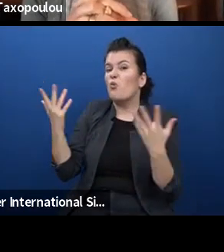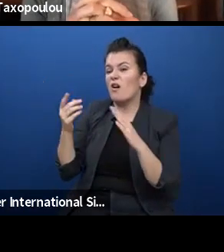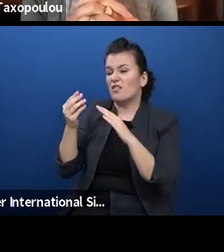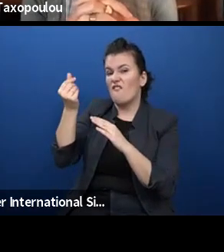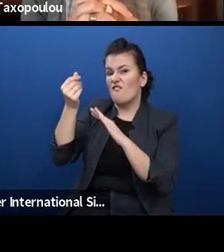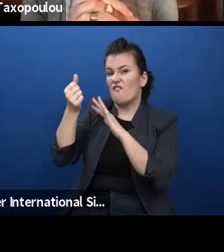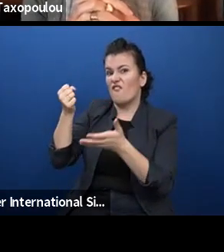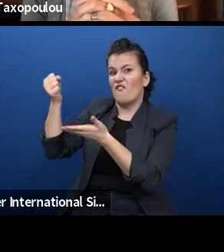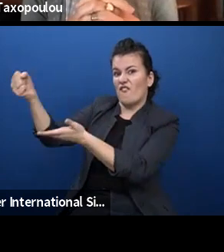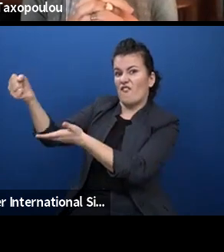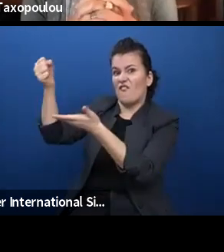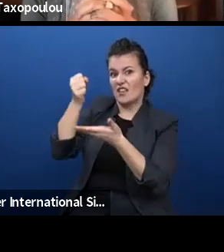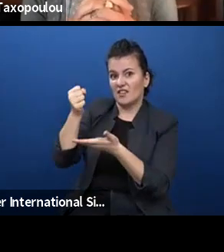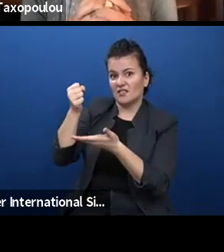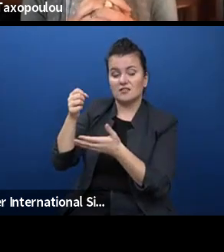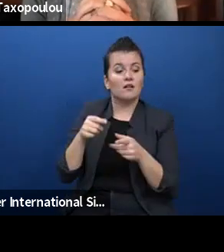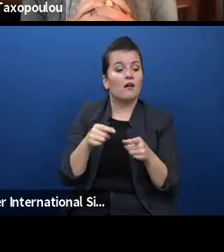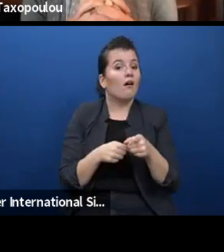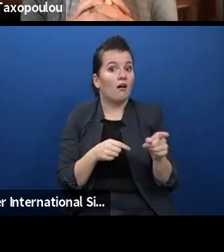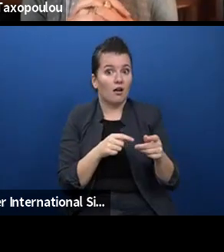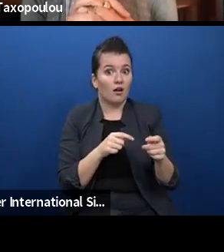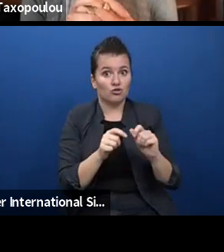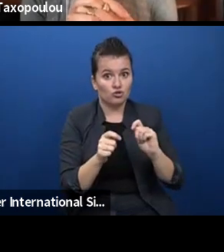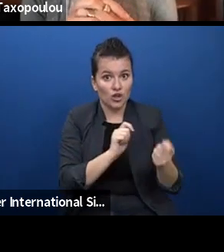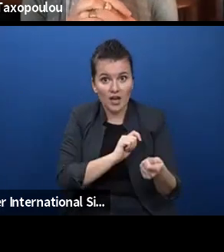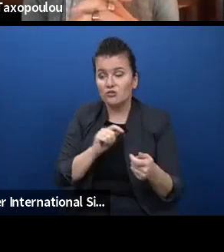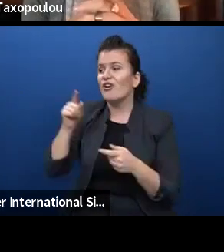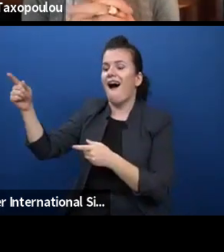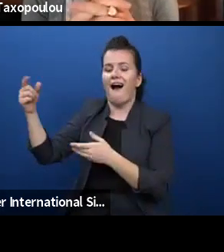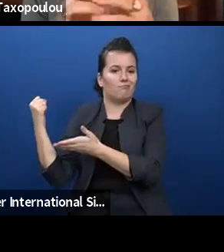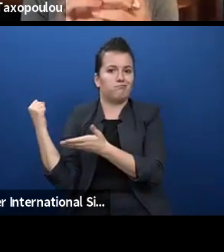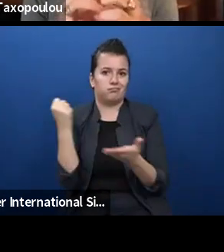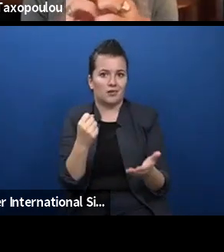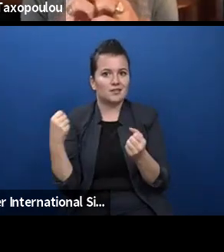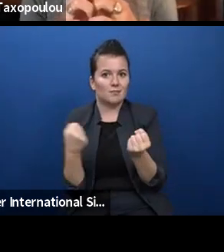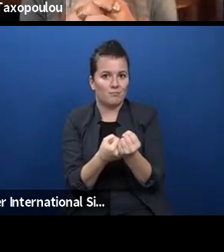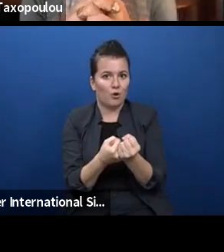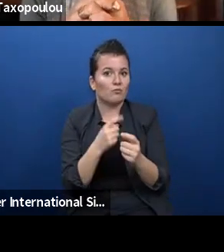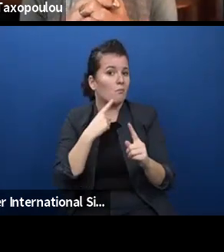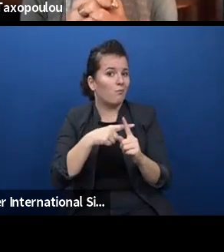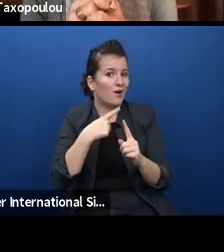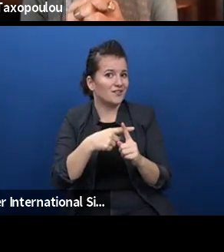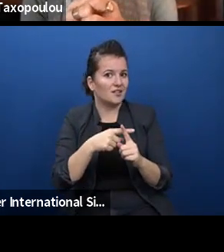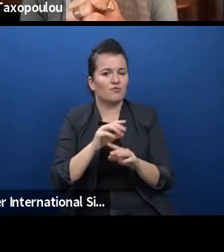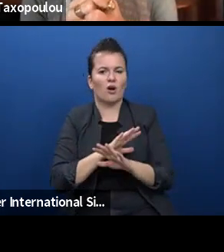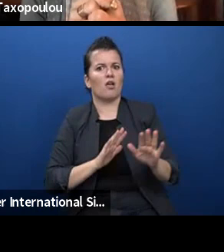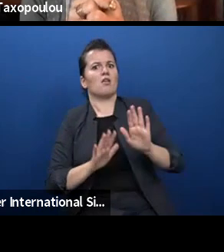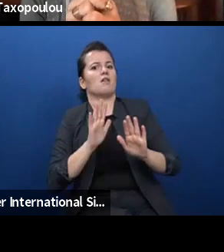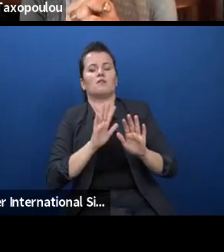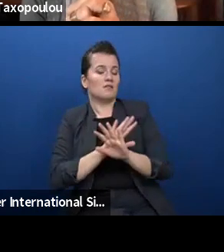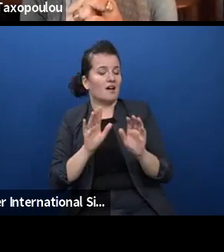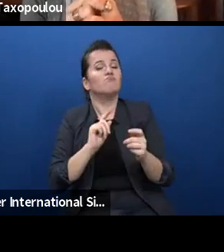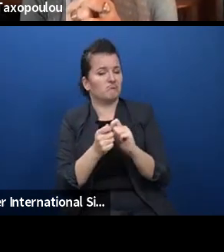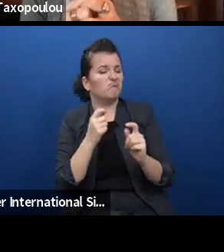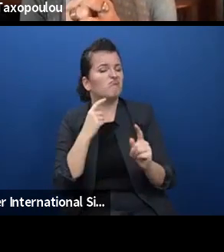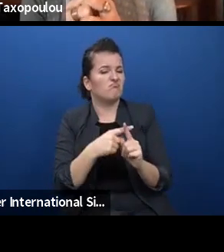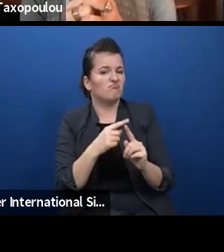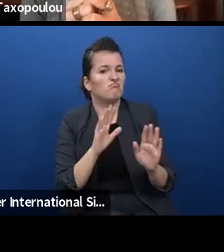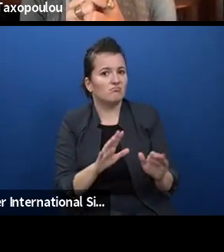There's not a resistance to it at all. It's actually very, very positive. And alongside that, I think one of the things we've done is we've